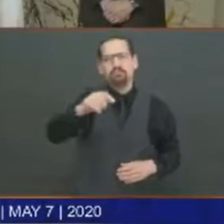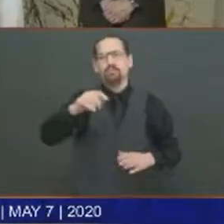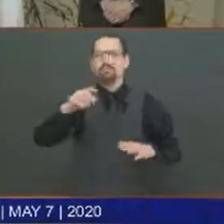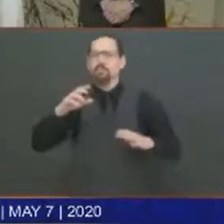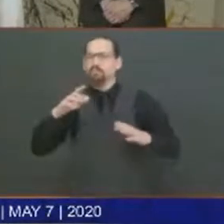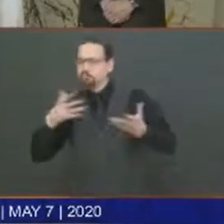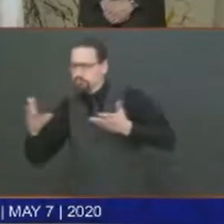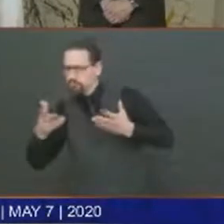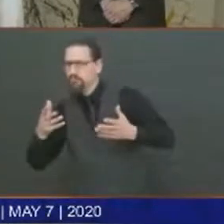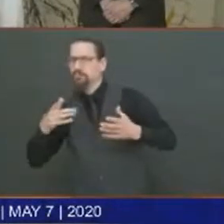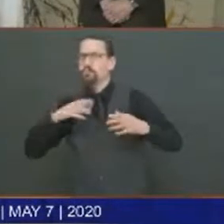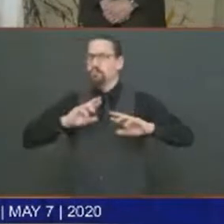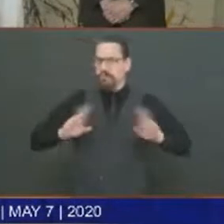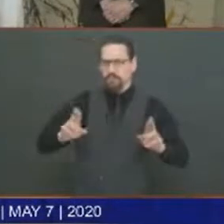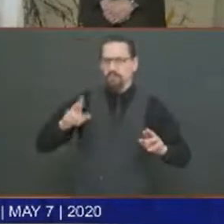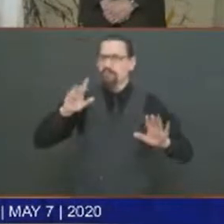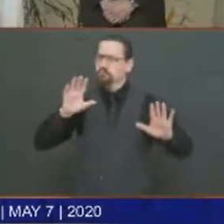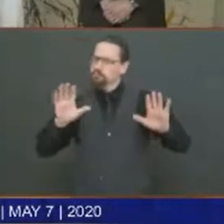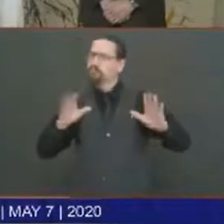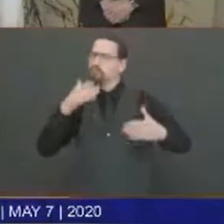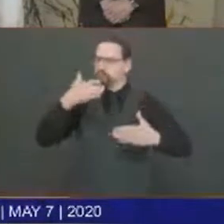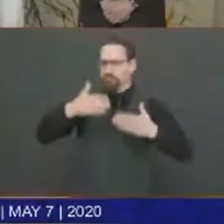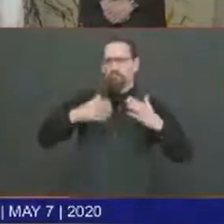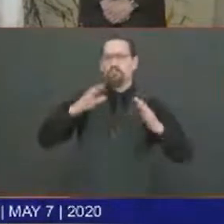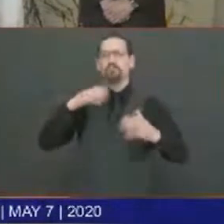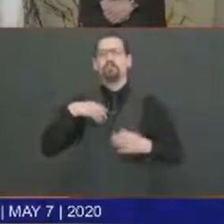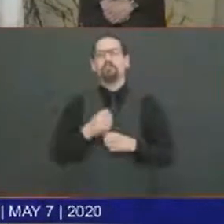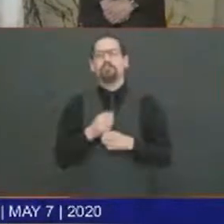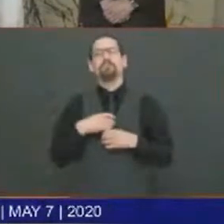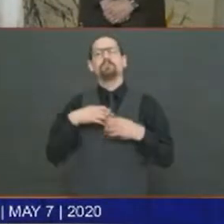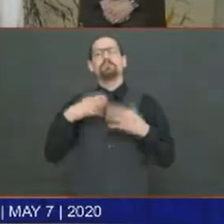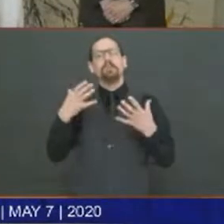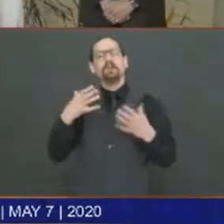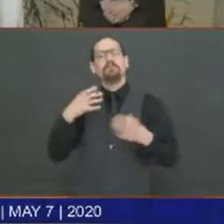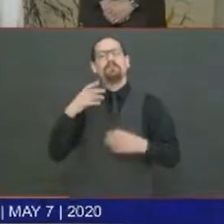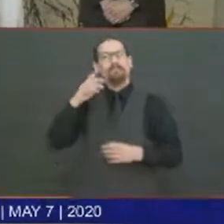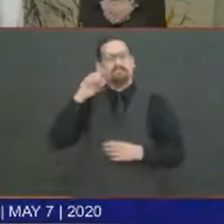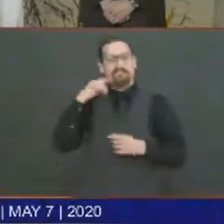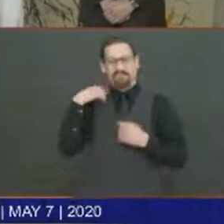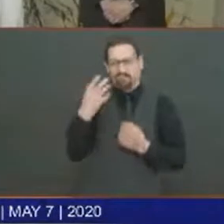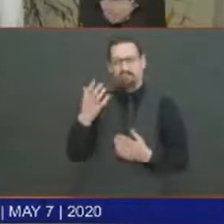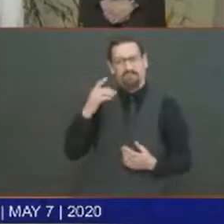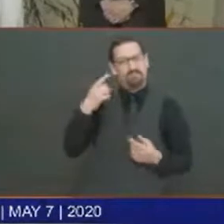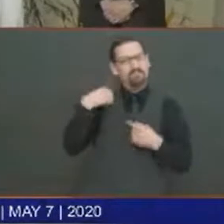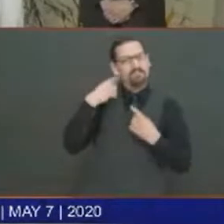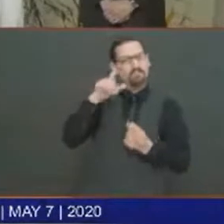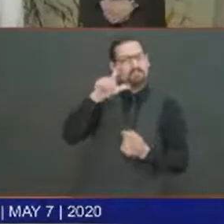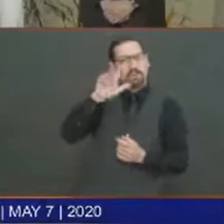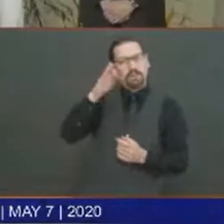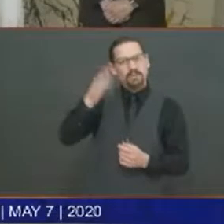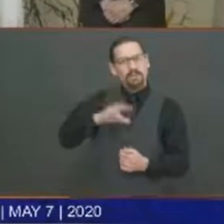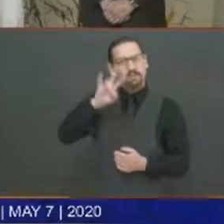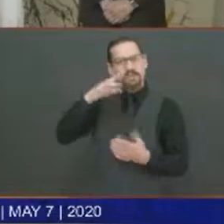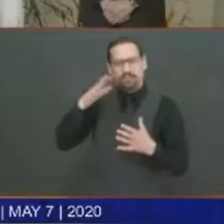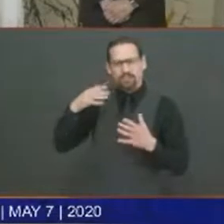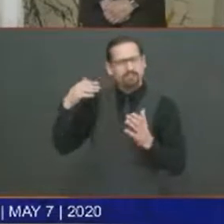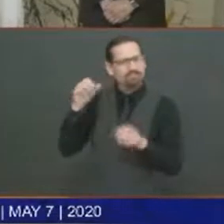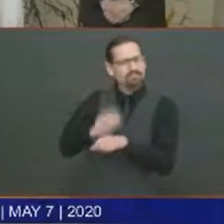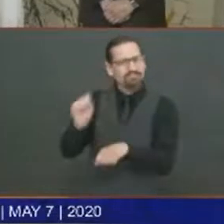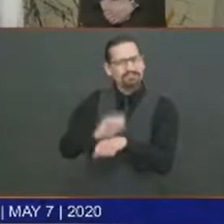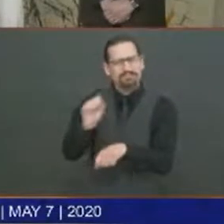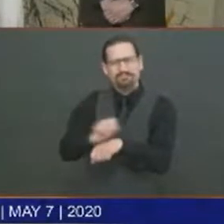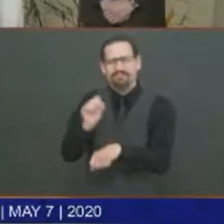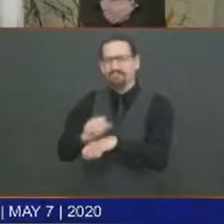we've had literally thousands of people working 7 days a week for the past 8 weeks to make these systems as strong as they are.